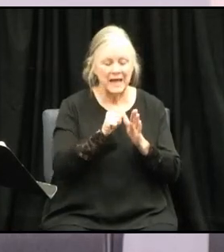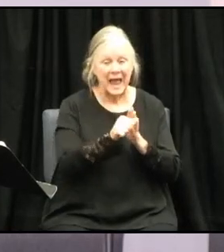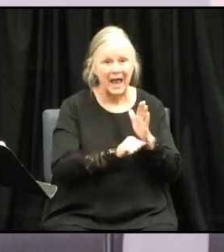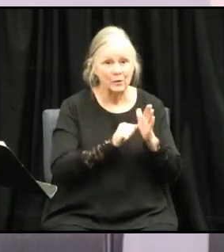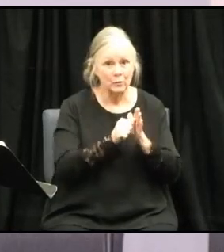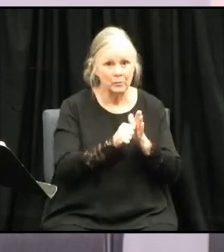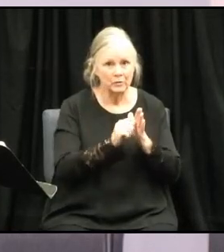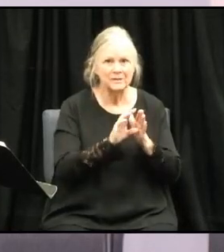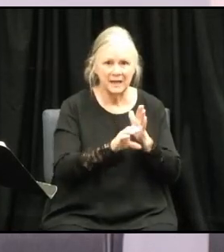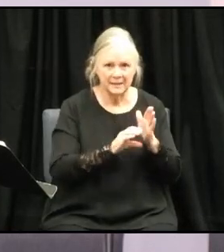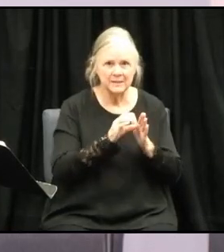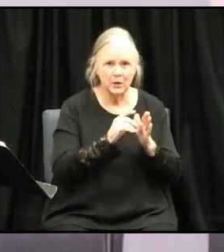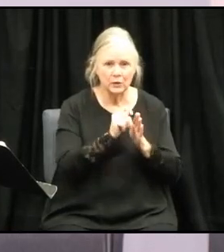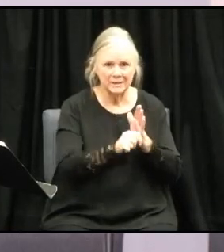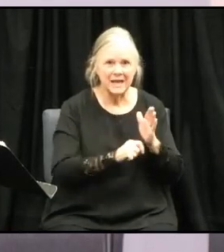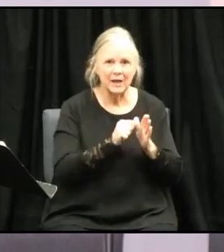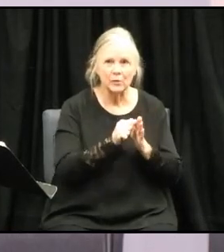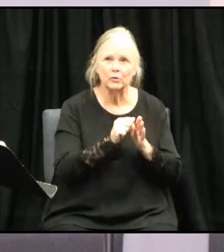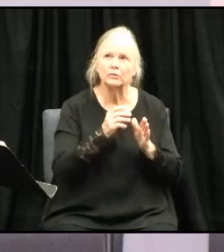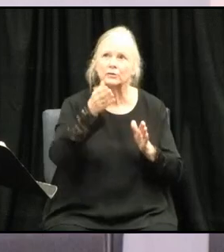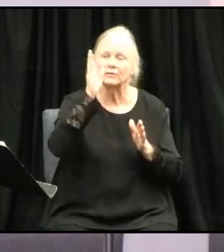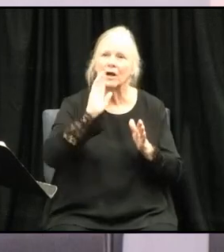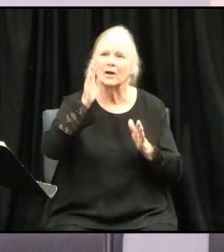faithful. It's who He is.